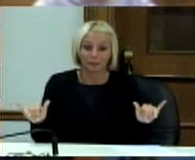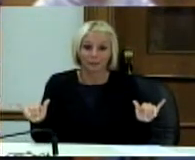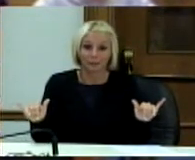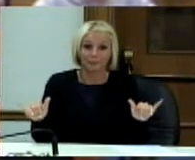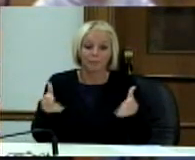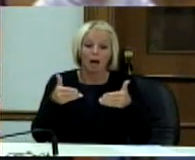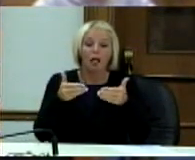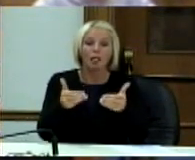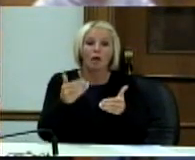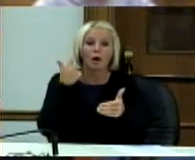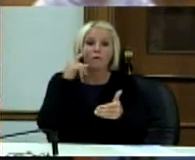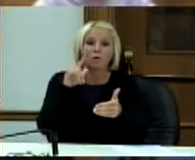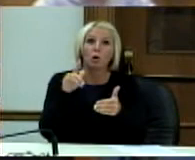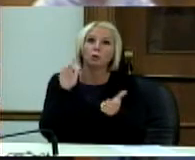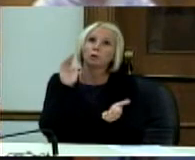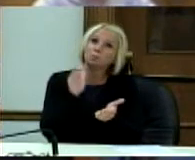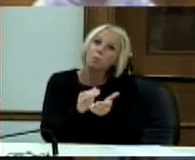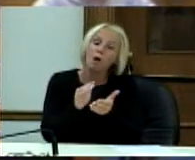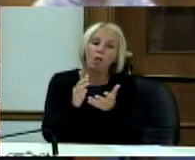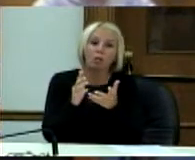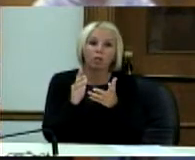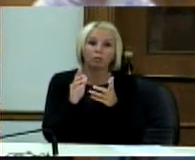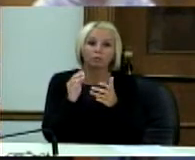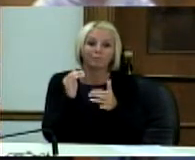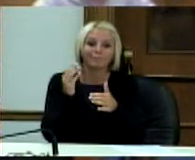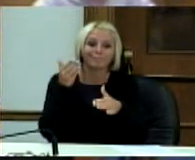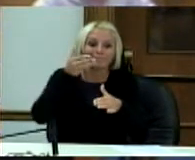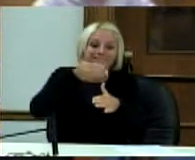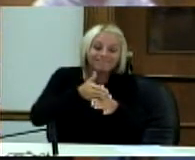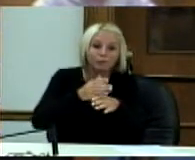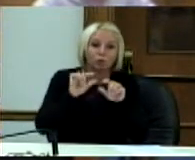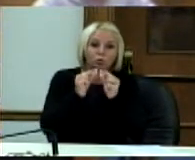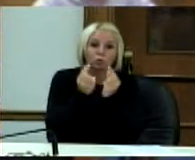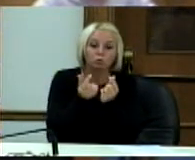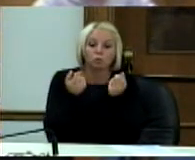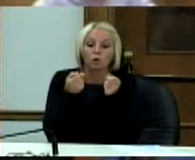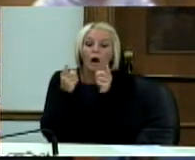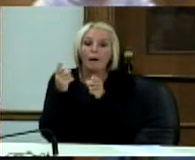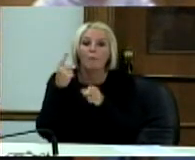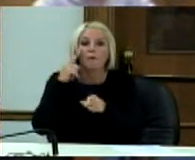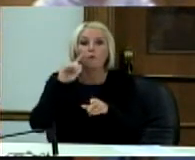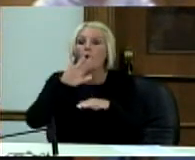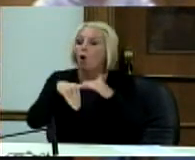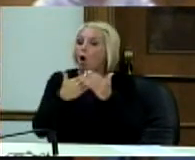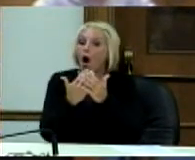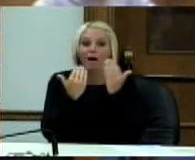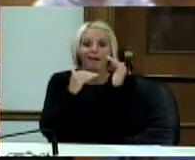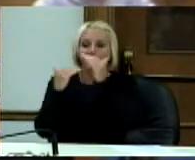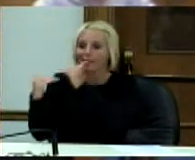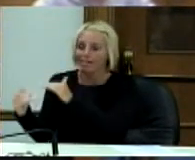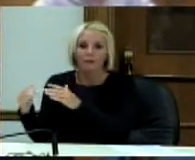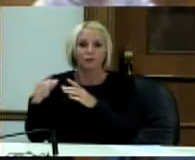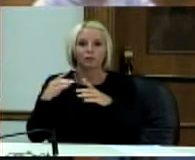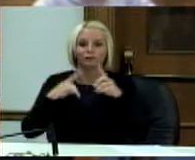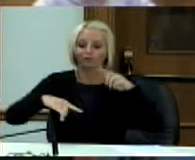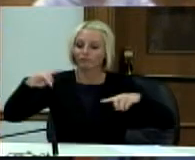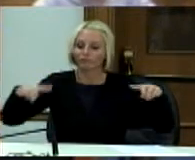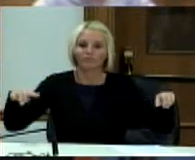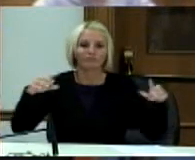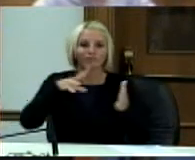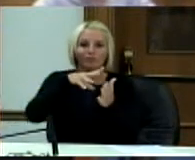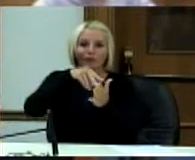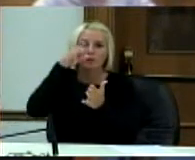allowing for very small intensive groups of intervention to happen for all levels of learners, from your